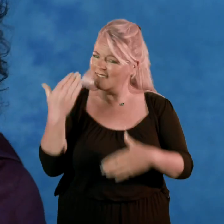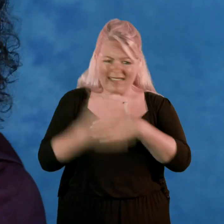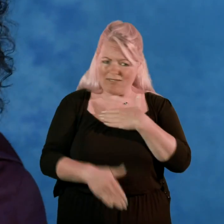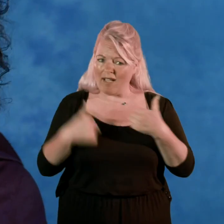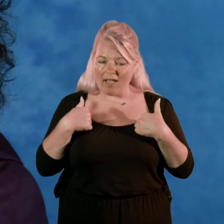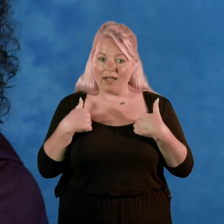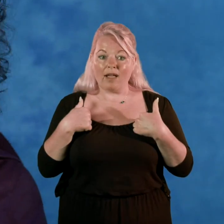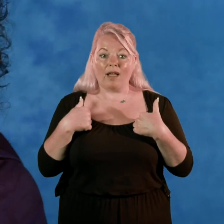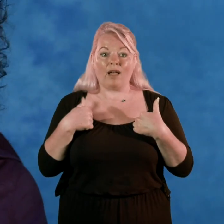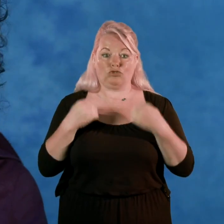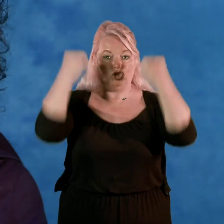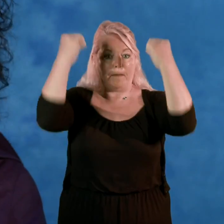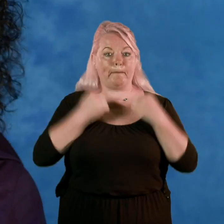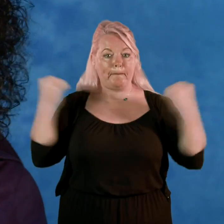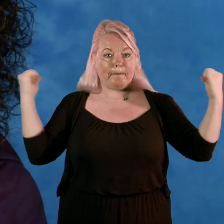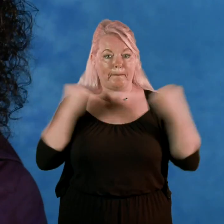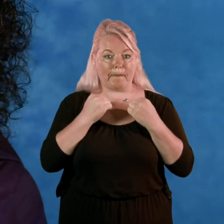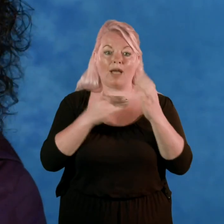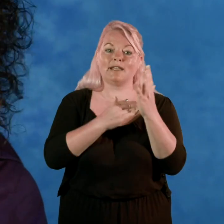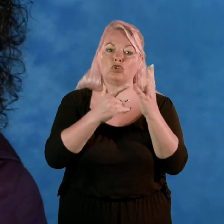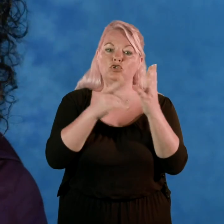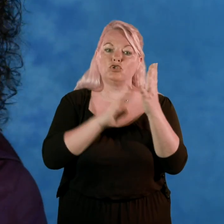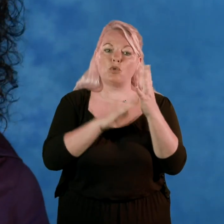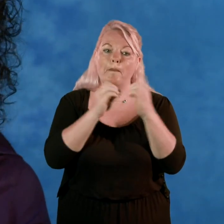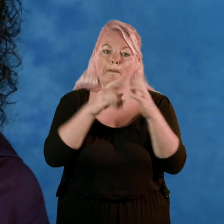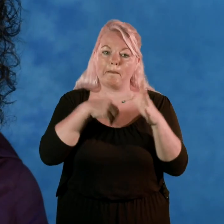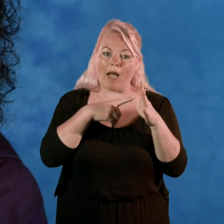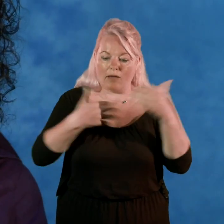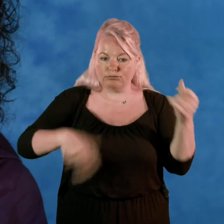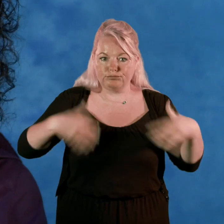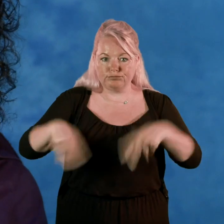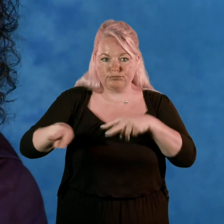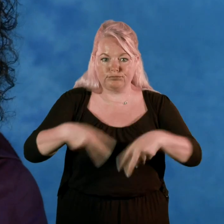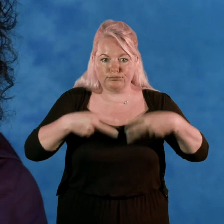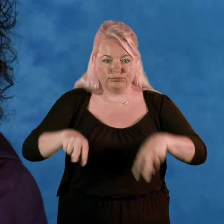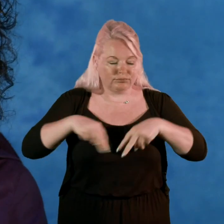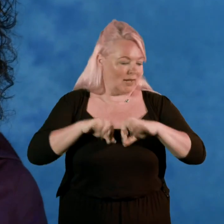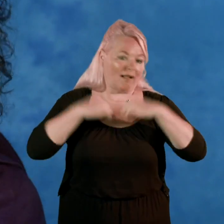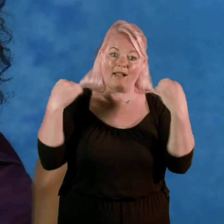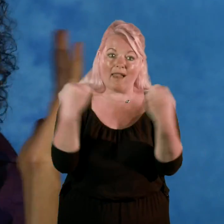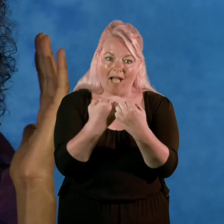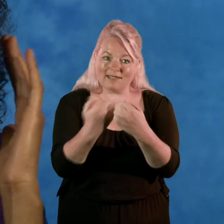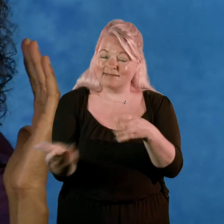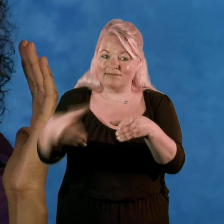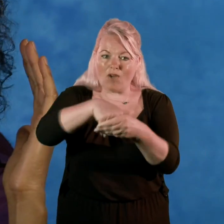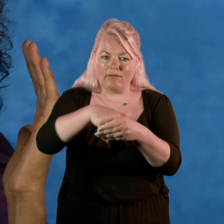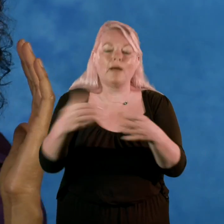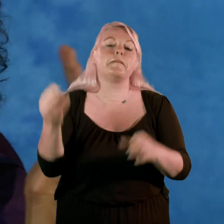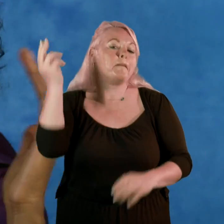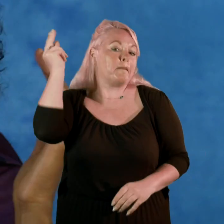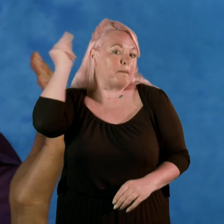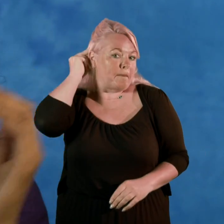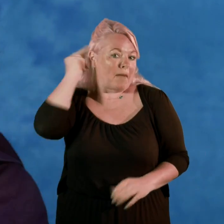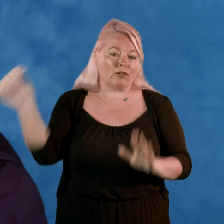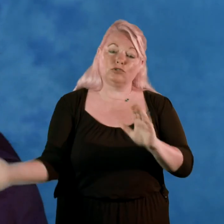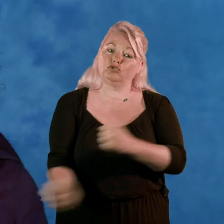know, I go to classes at the gym, I do Zumba, and I do different sort of classes, and I think I have a strong magnet,